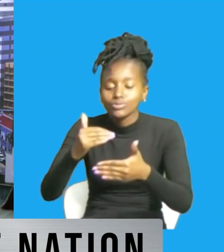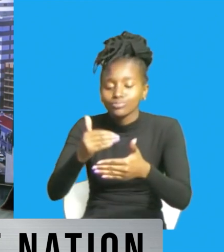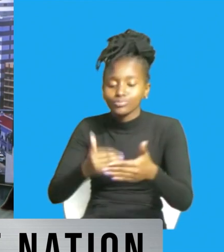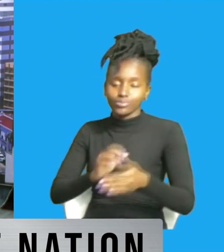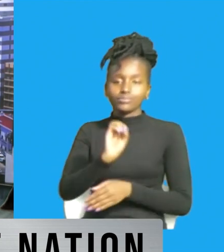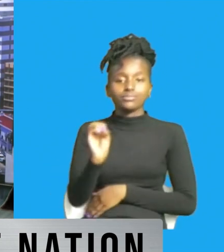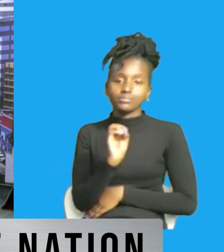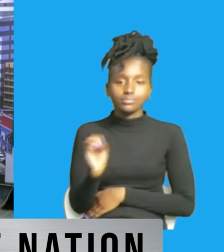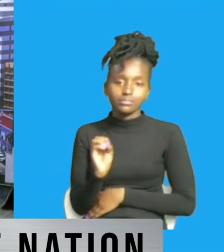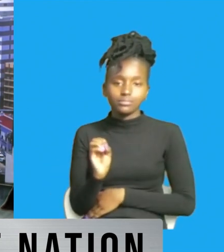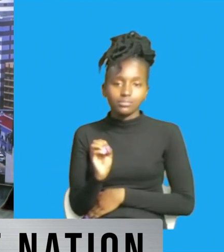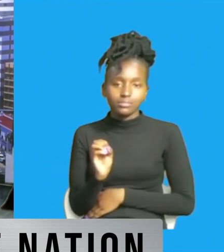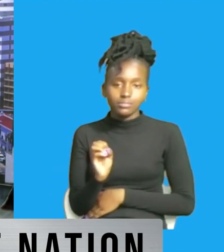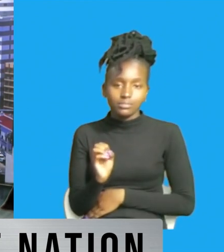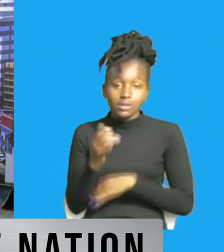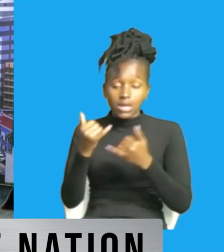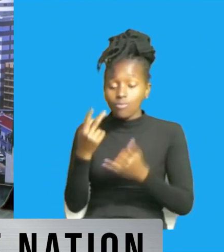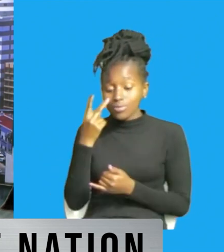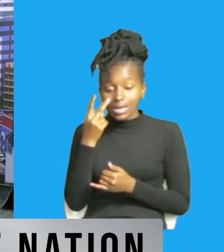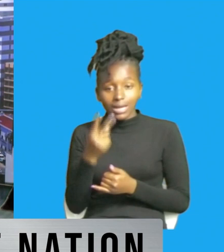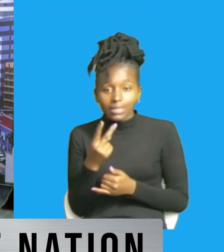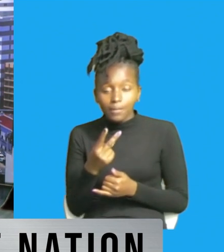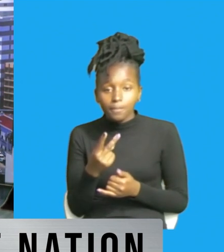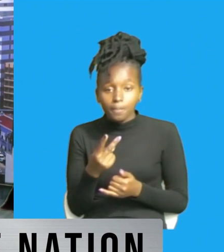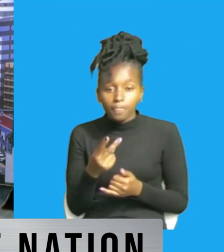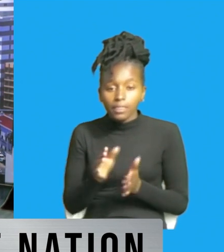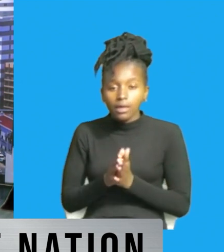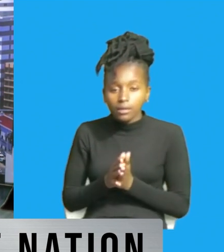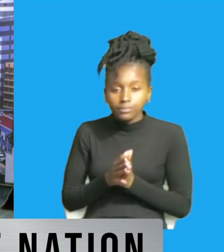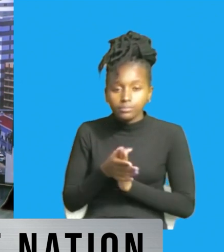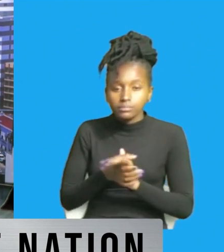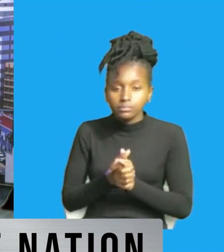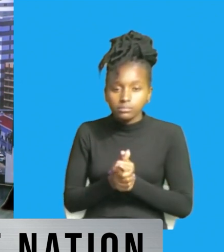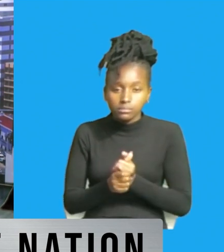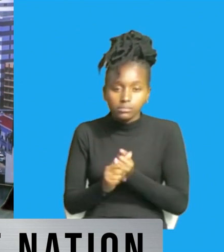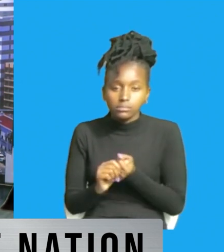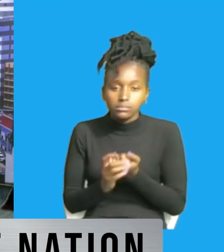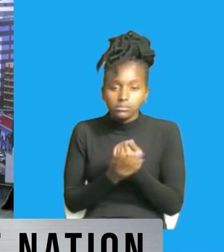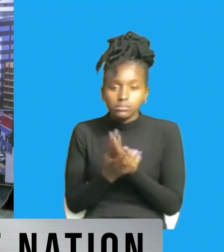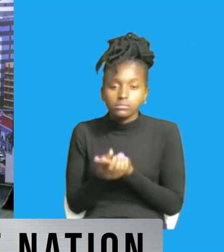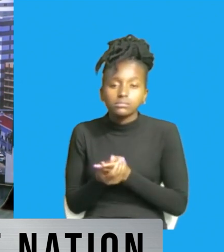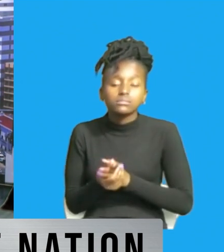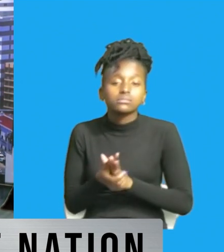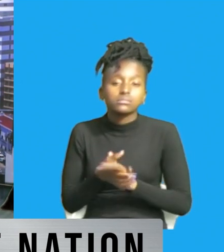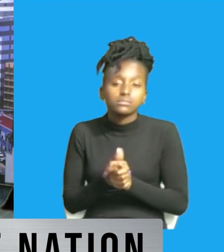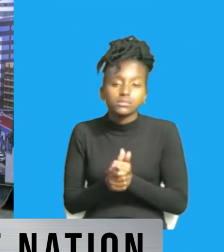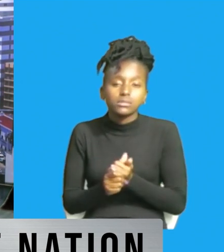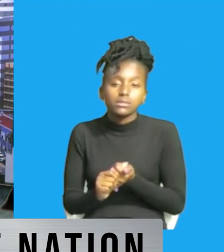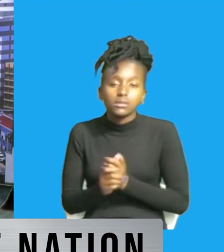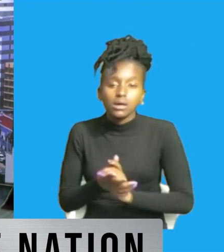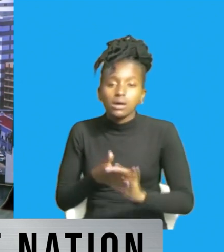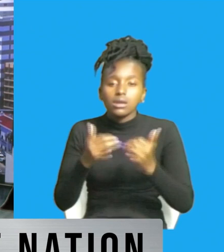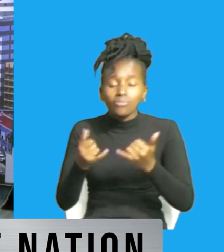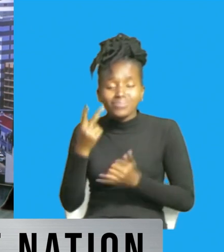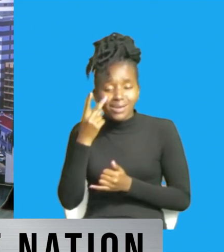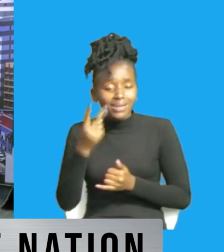hiyo mambo ya privatization. Sasa unataka kurudisha back to the dark ages when these things used to be done in some corridors in this